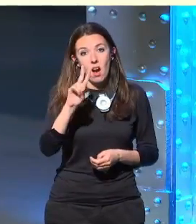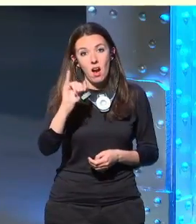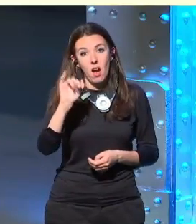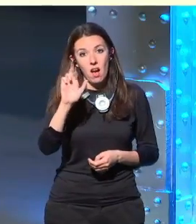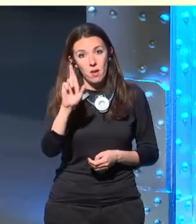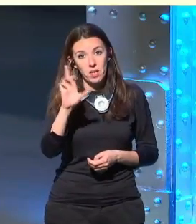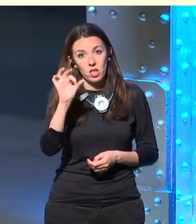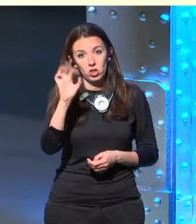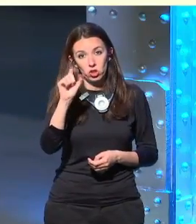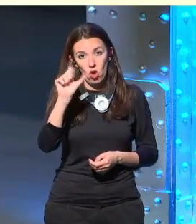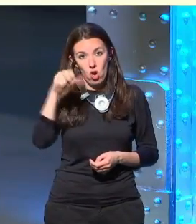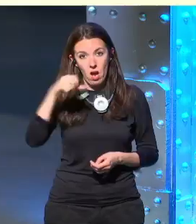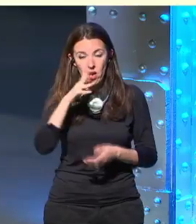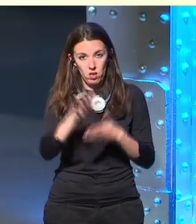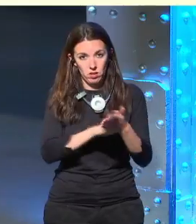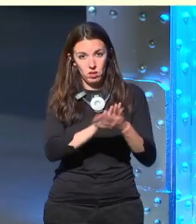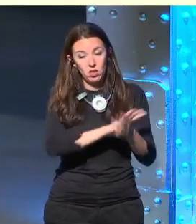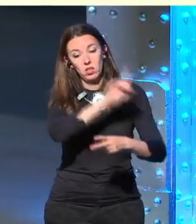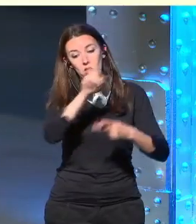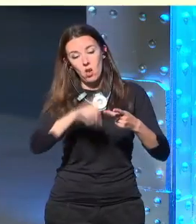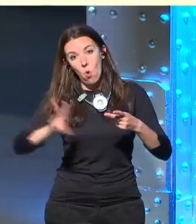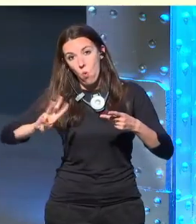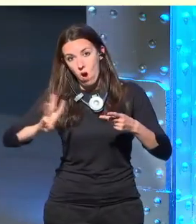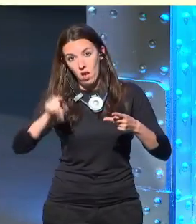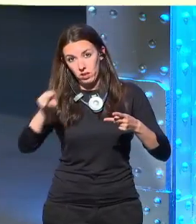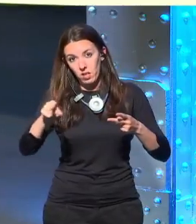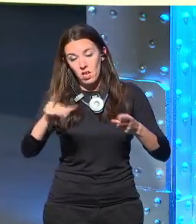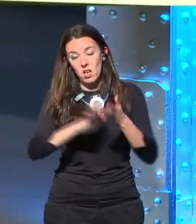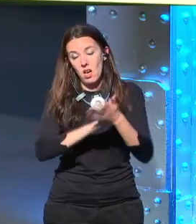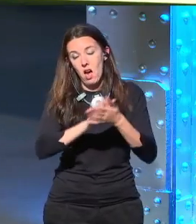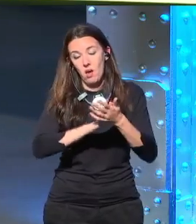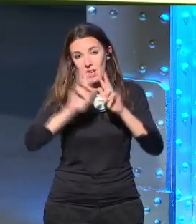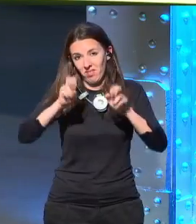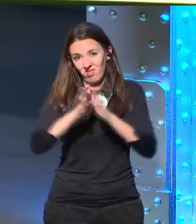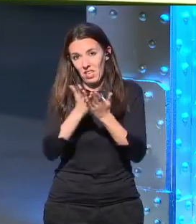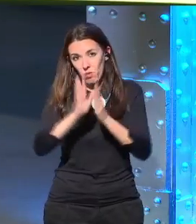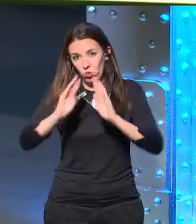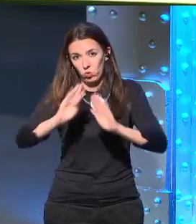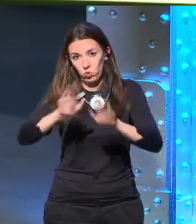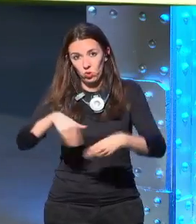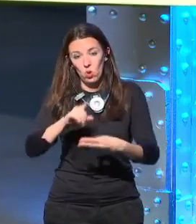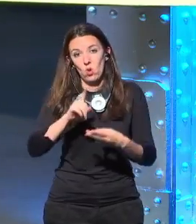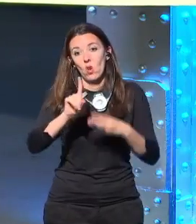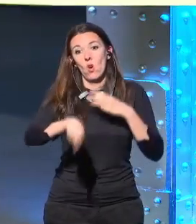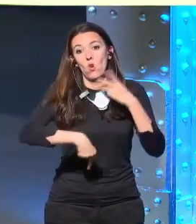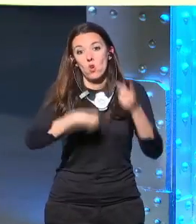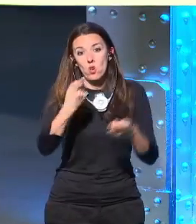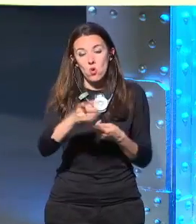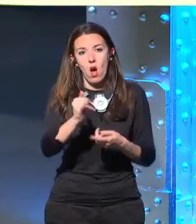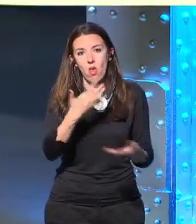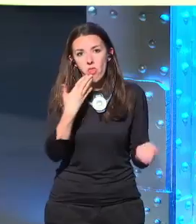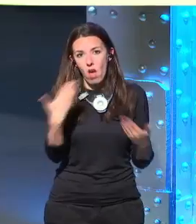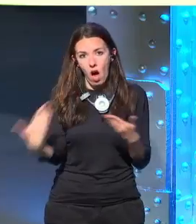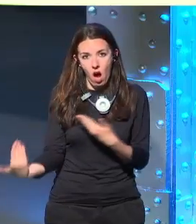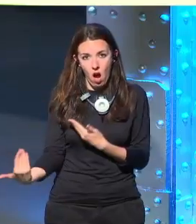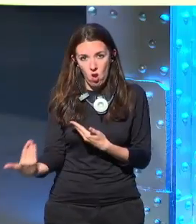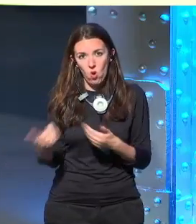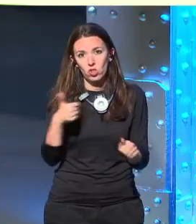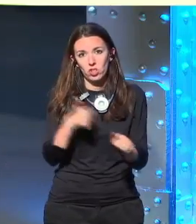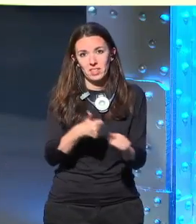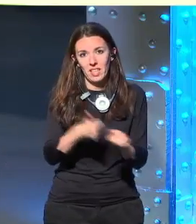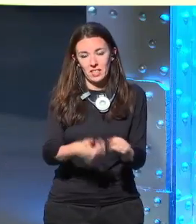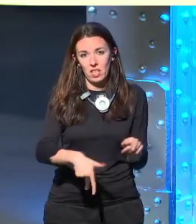summary of a very, very extensive curriculum. And so Javier Solana is going to address it for a few minutes, and then Walter will